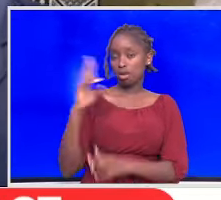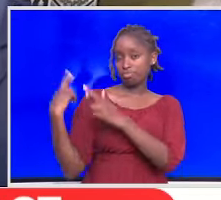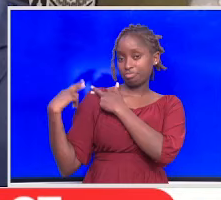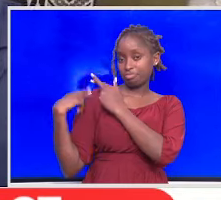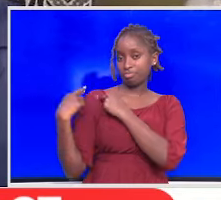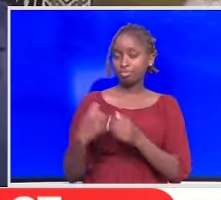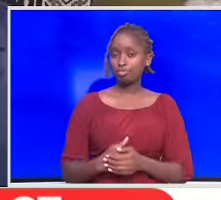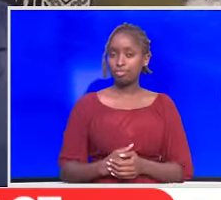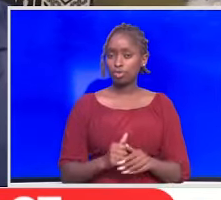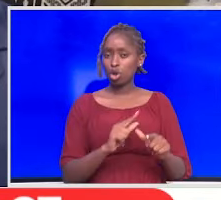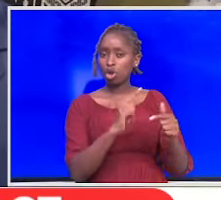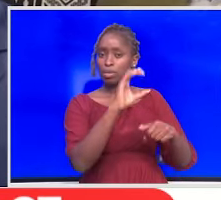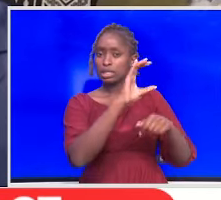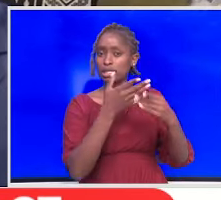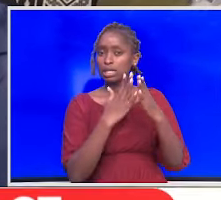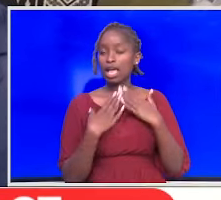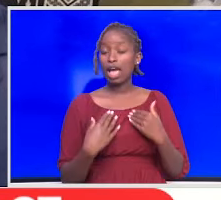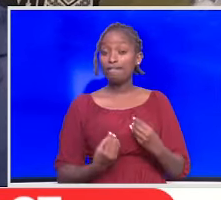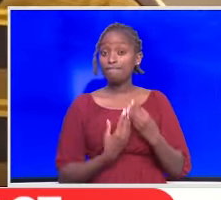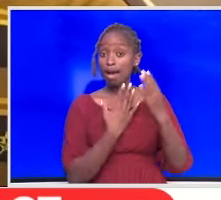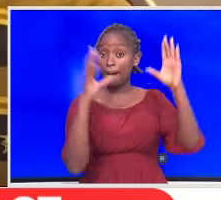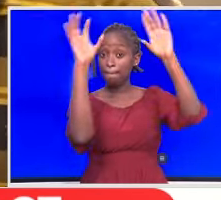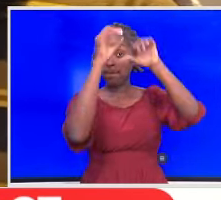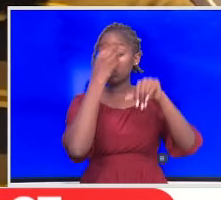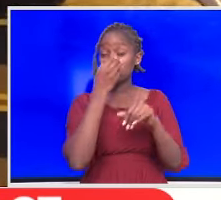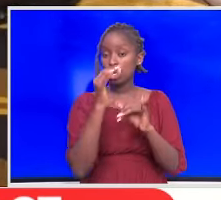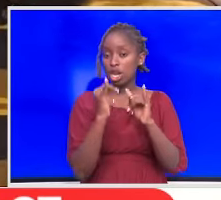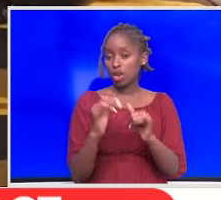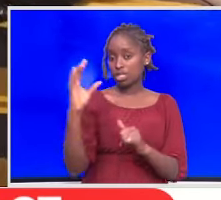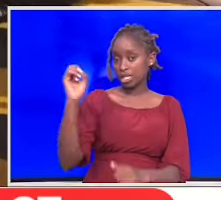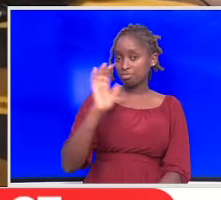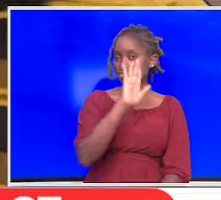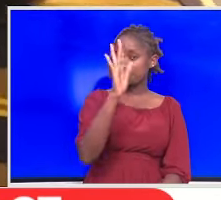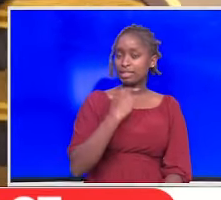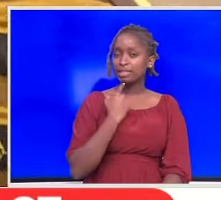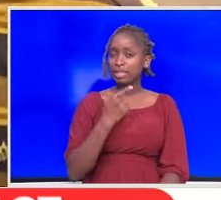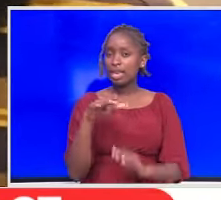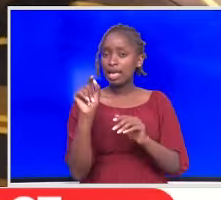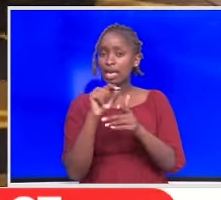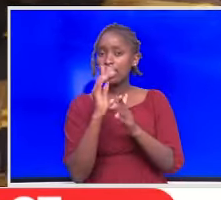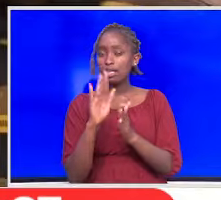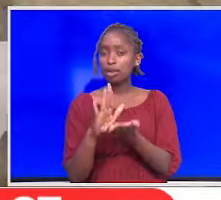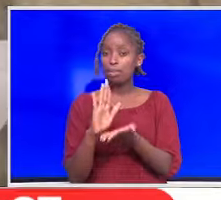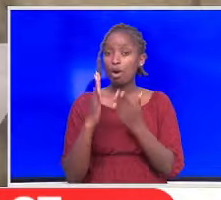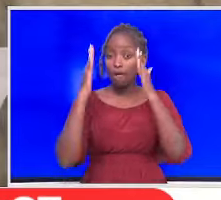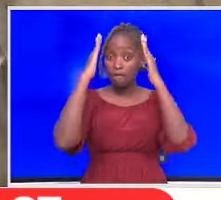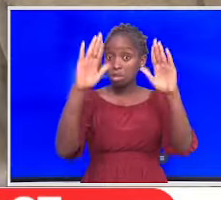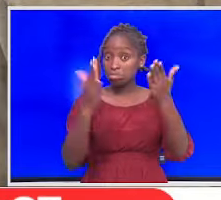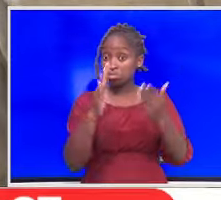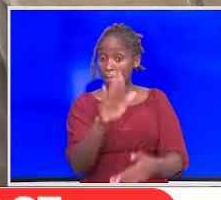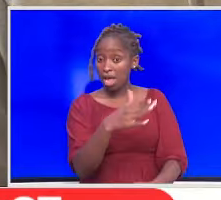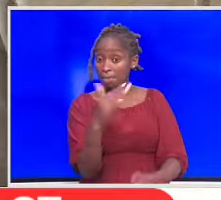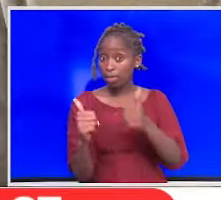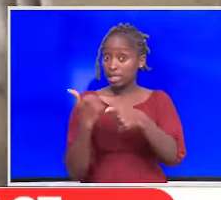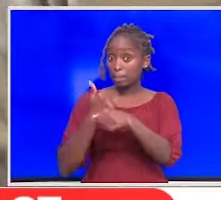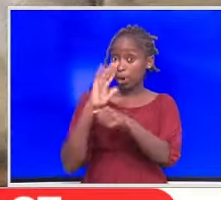leaders has praised President William Ruto for his new cabinet appointments, further urging Kenyans to focus on parliament, which will make the final